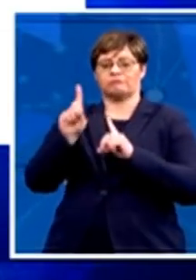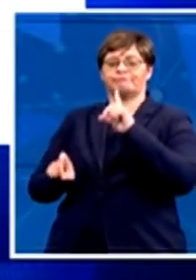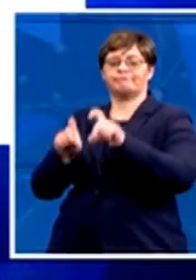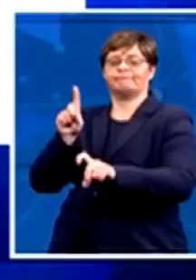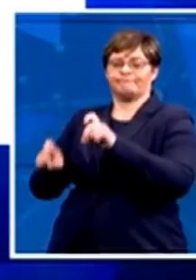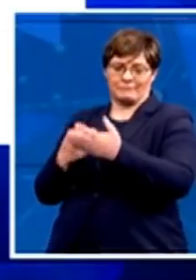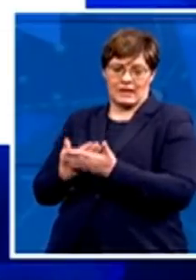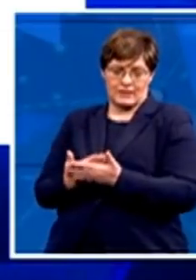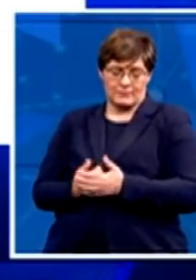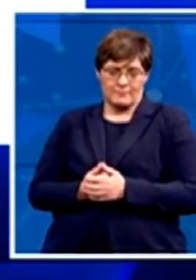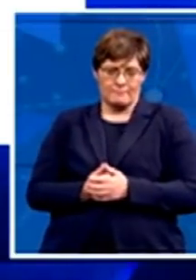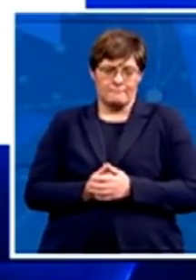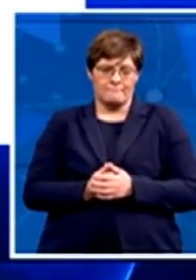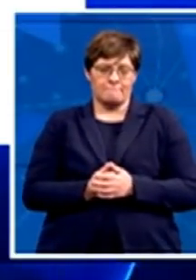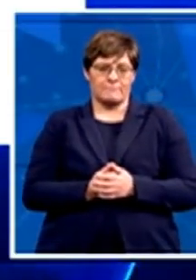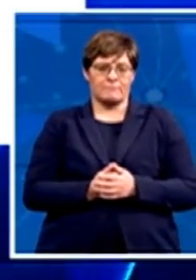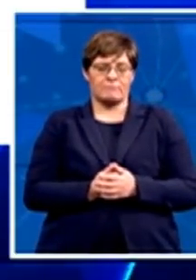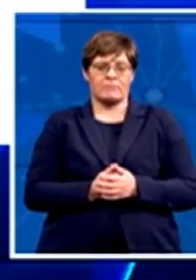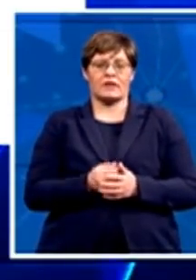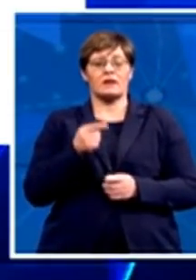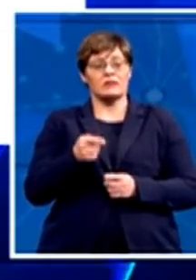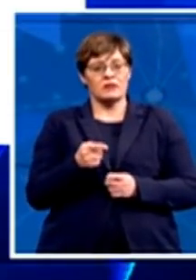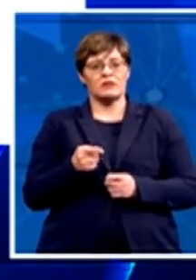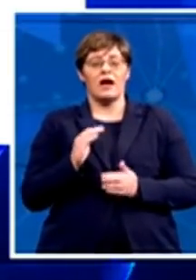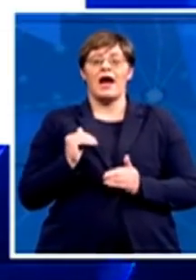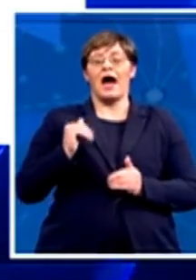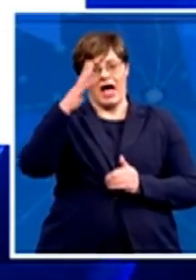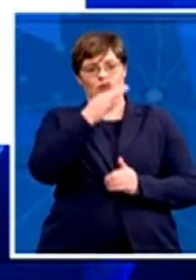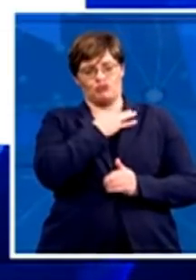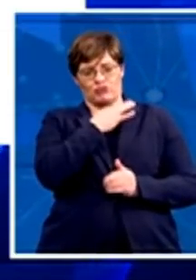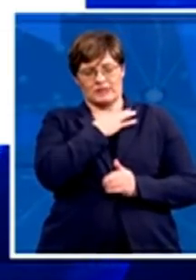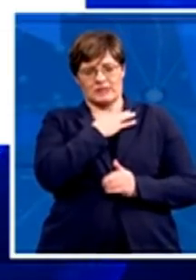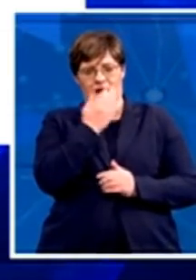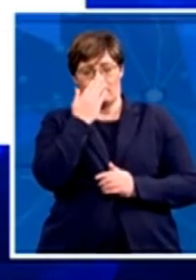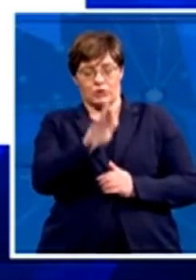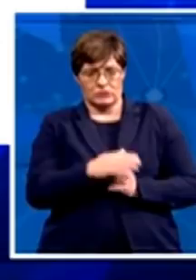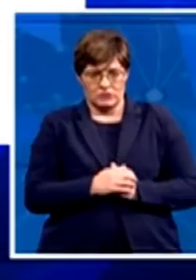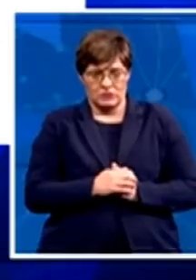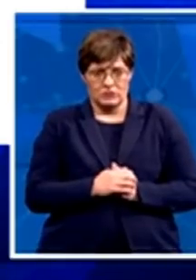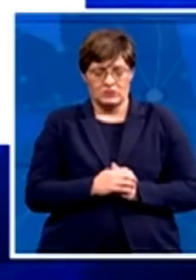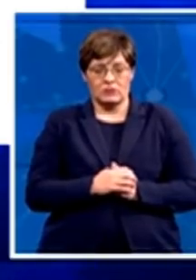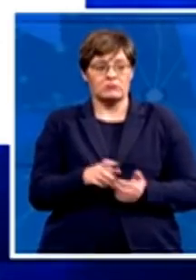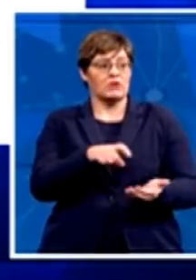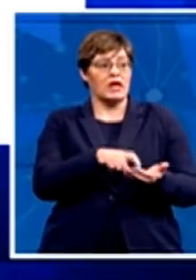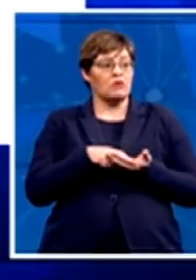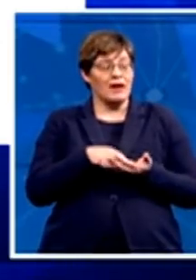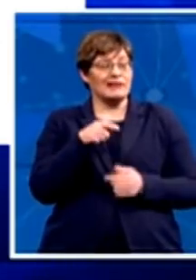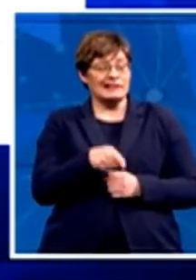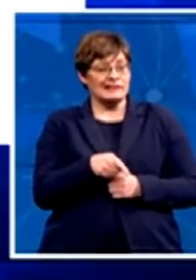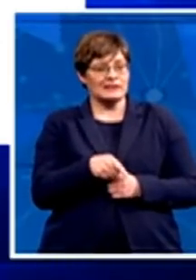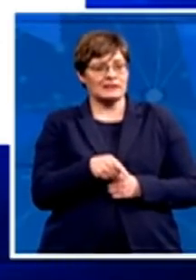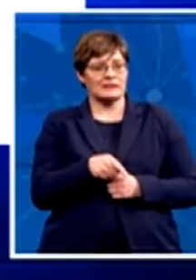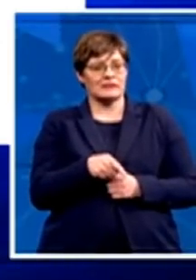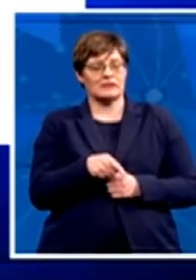however, is a high-risk approach. The inquiry, firstly, is not quasi-judicial, and the use of the evidence